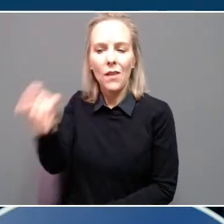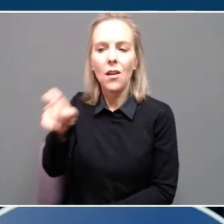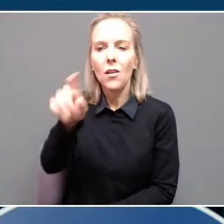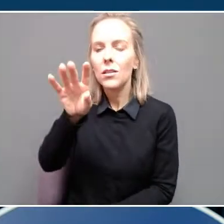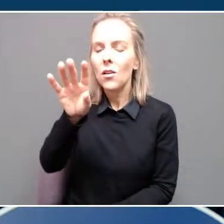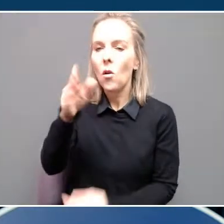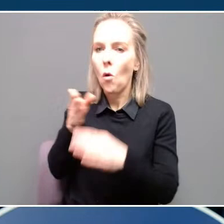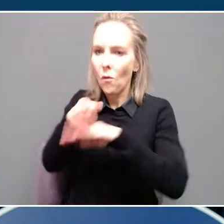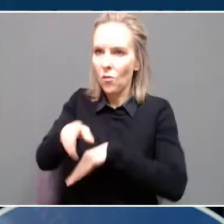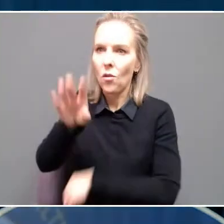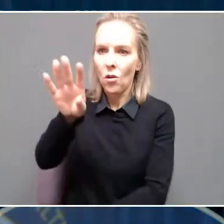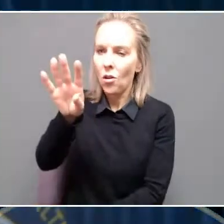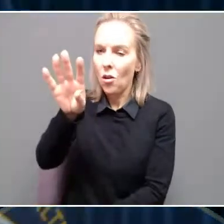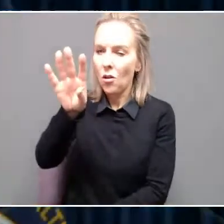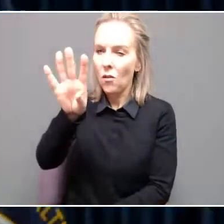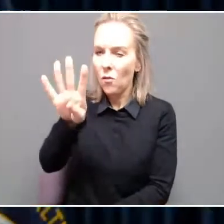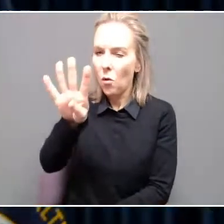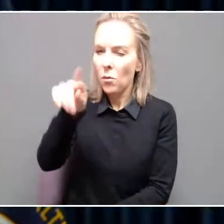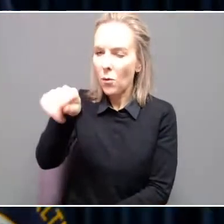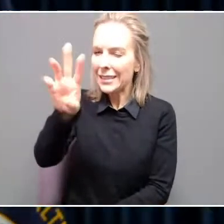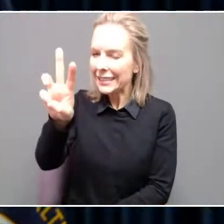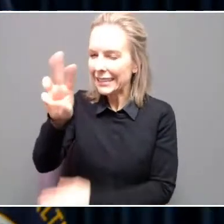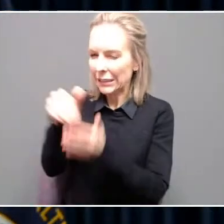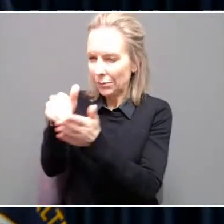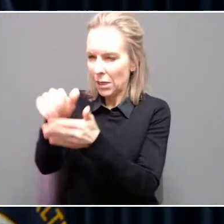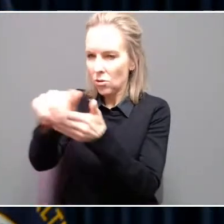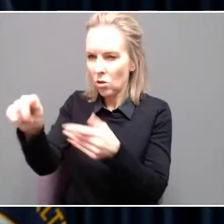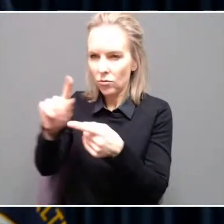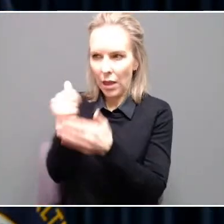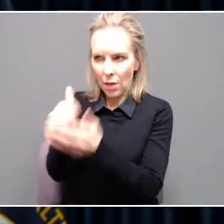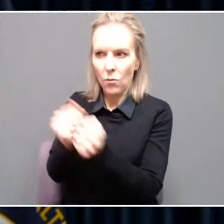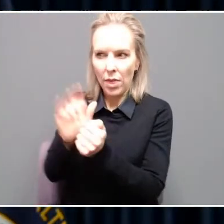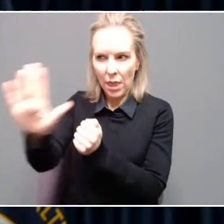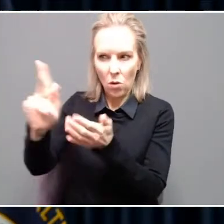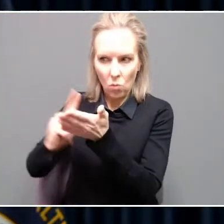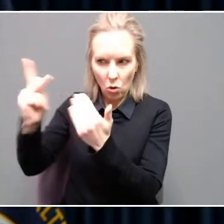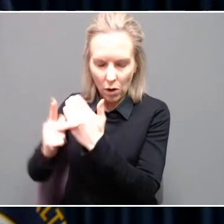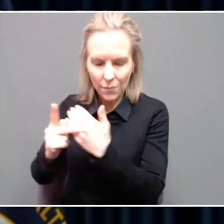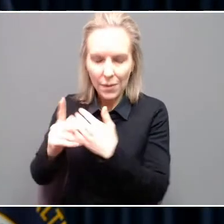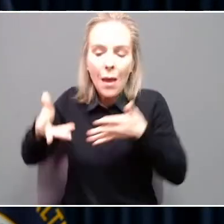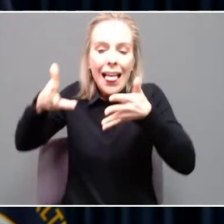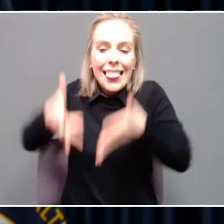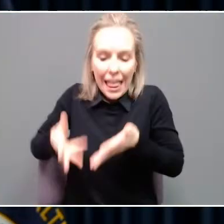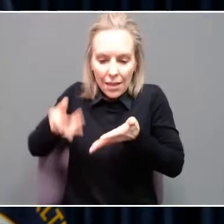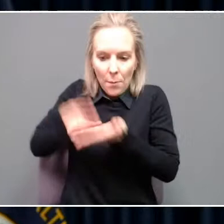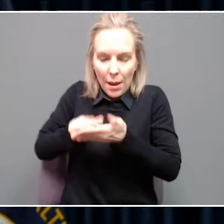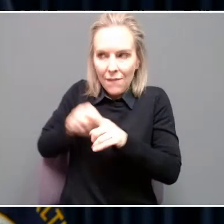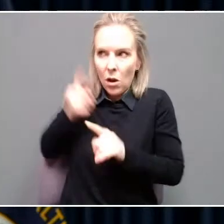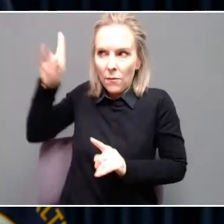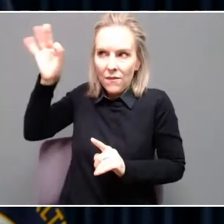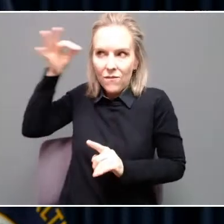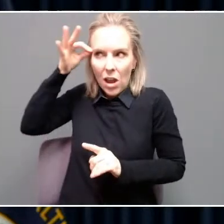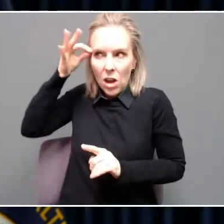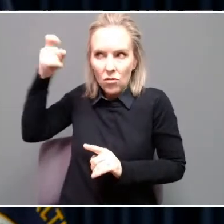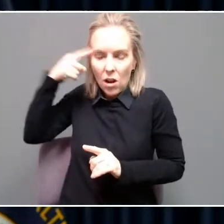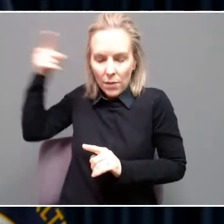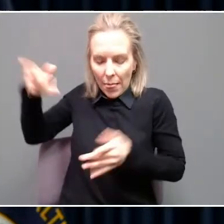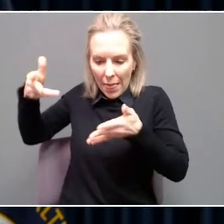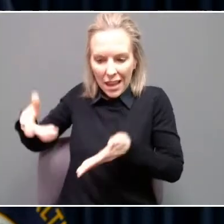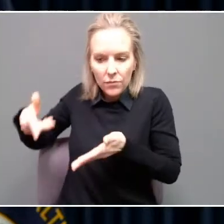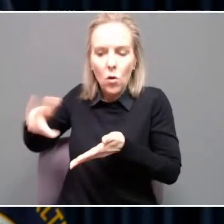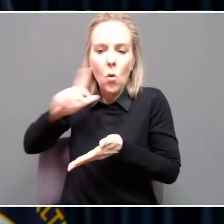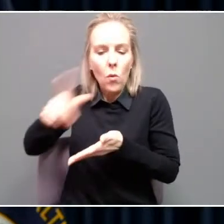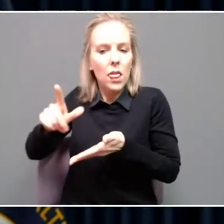with its program. All the remaining dollars from the federal government are in other programs